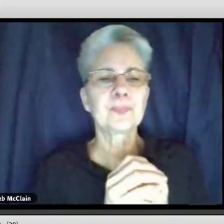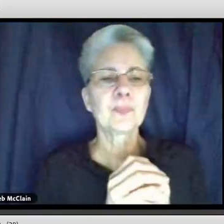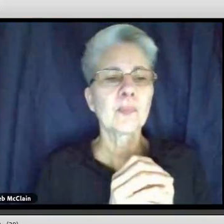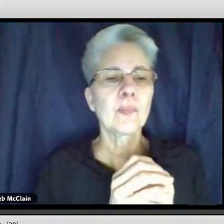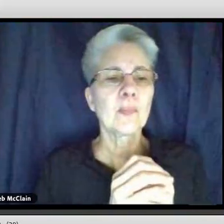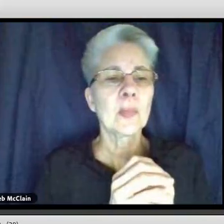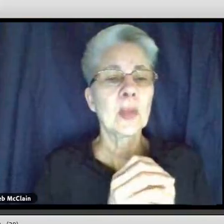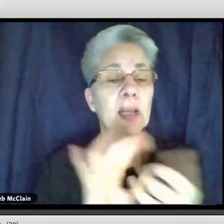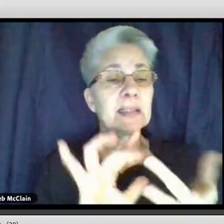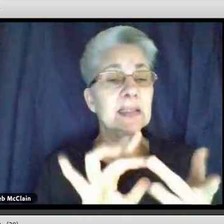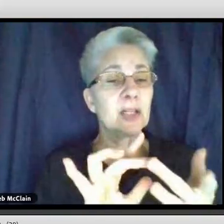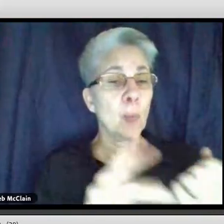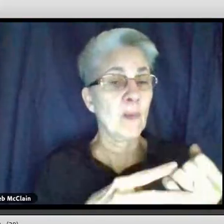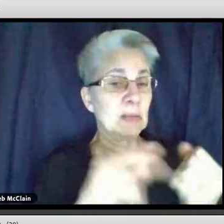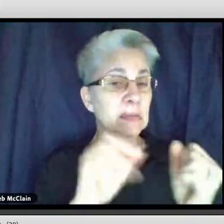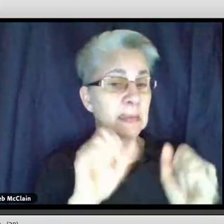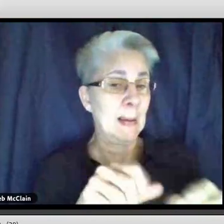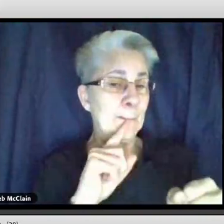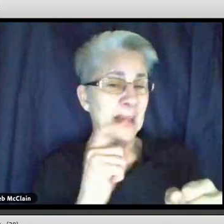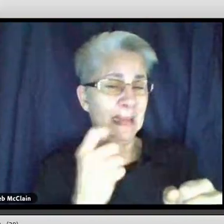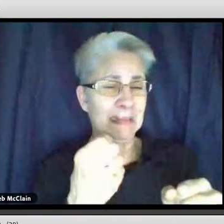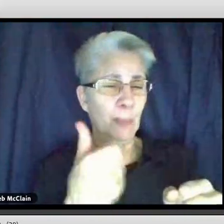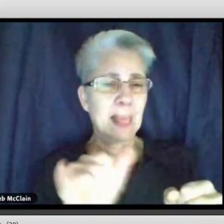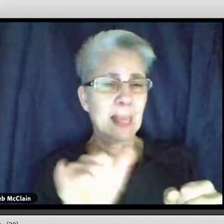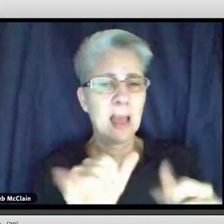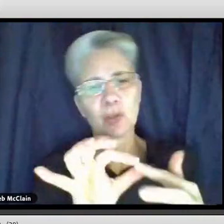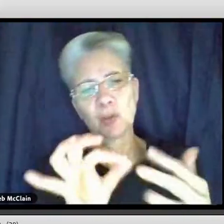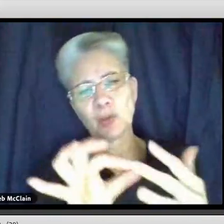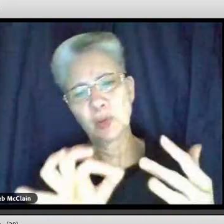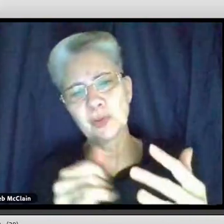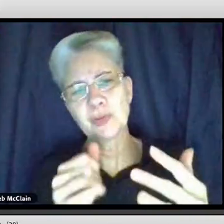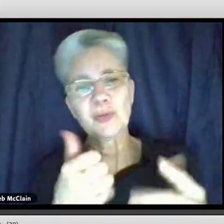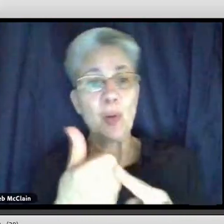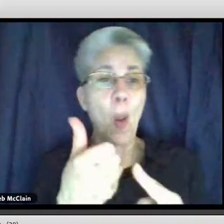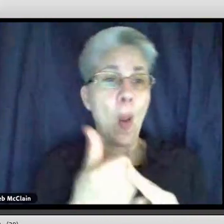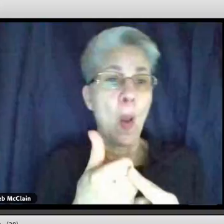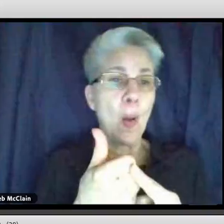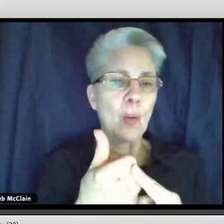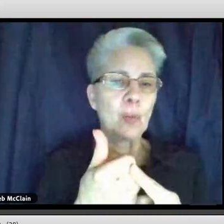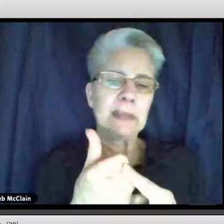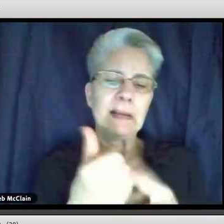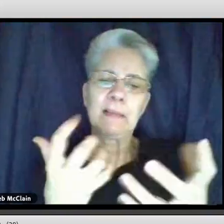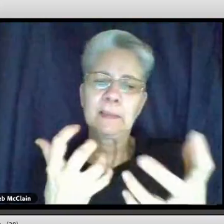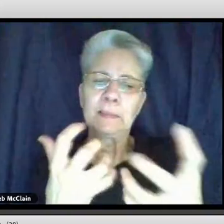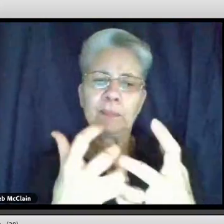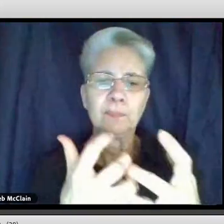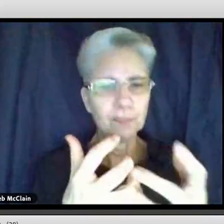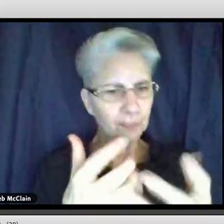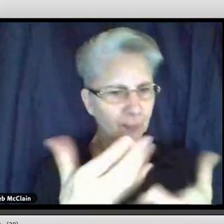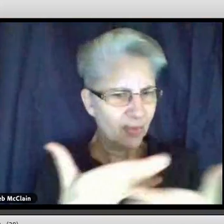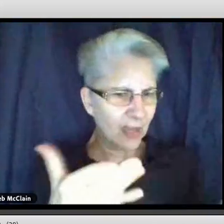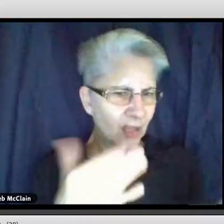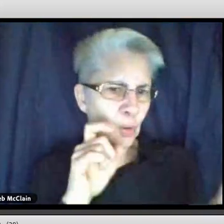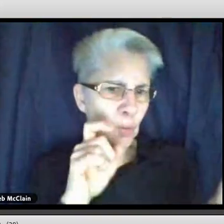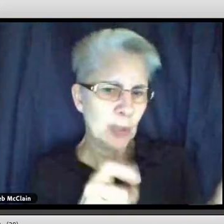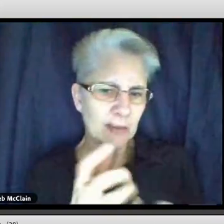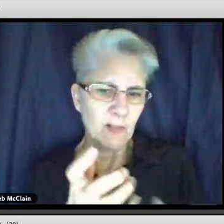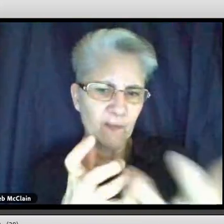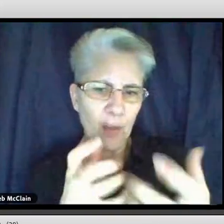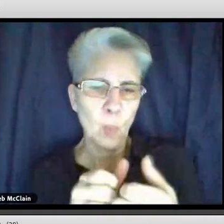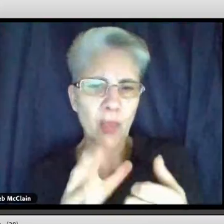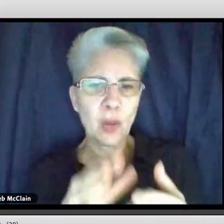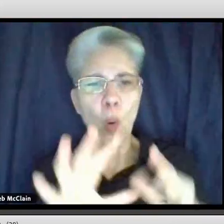digital preservation can be a bit like choose your own adventure in order to meet the needs of the materials you have on hand and